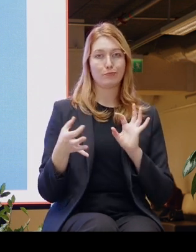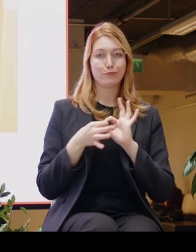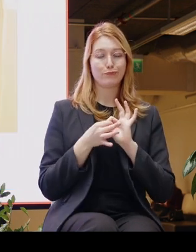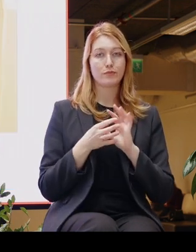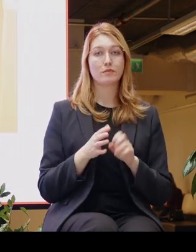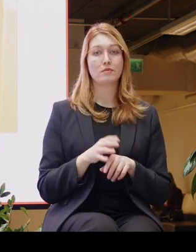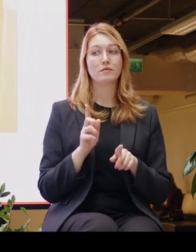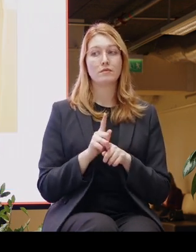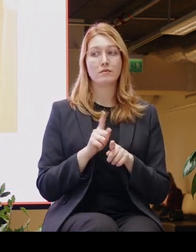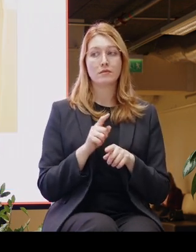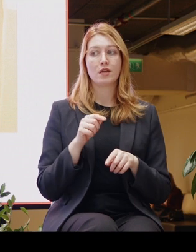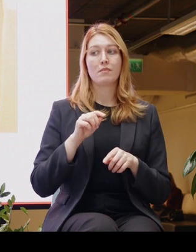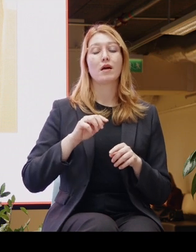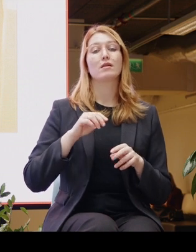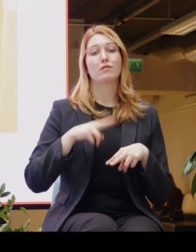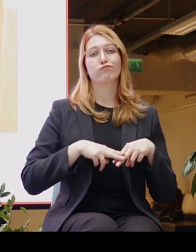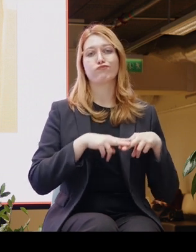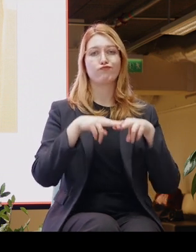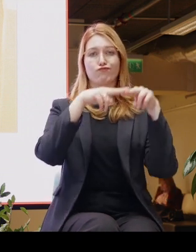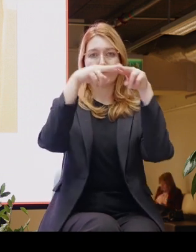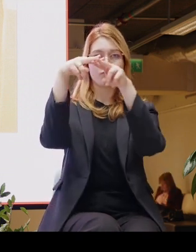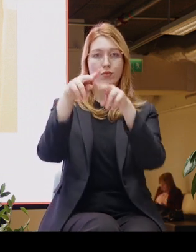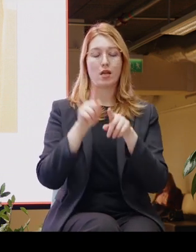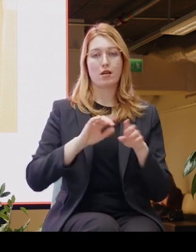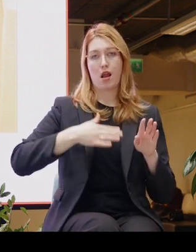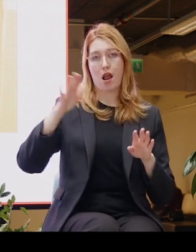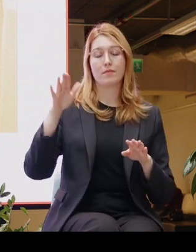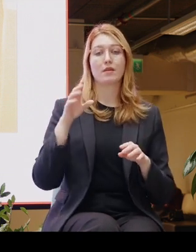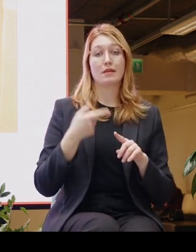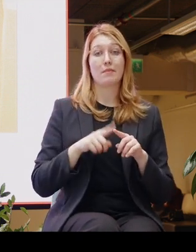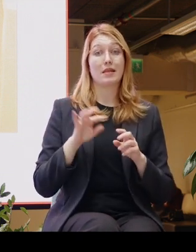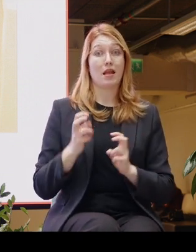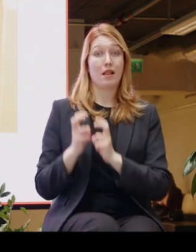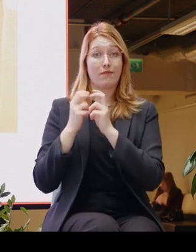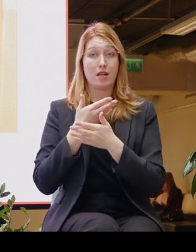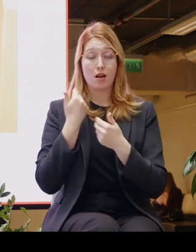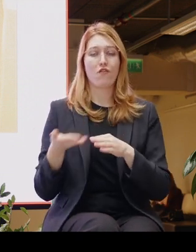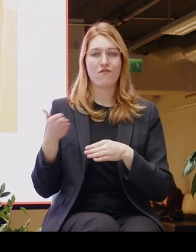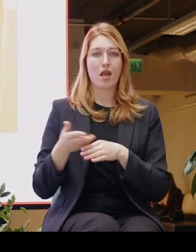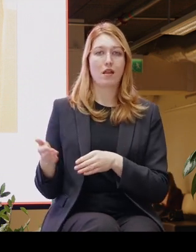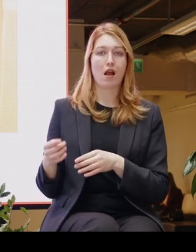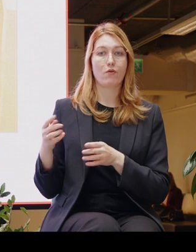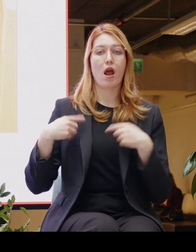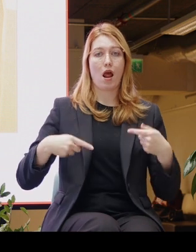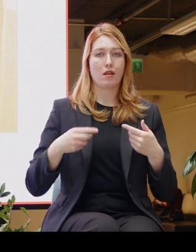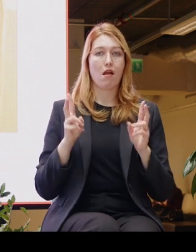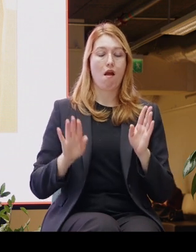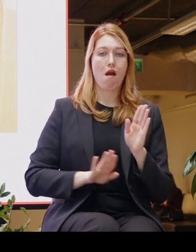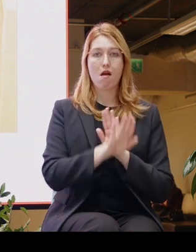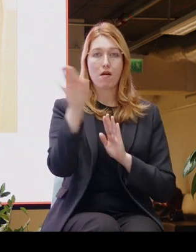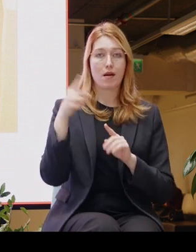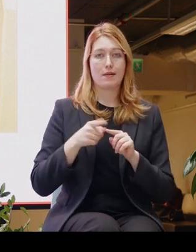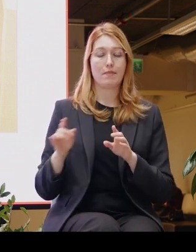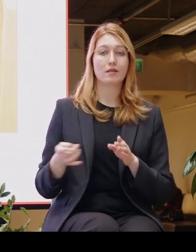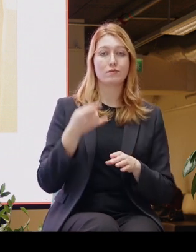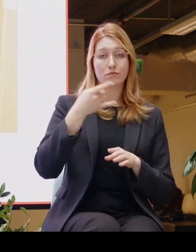If the building doesn't have elevator, it must have some alternative, as we see on the picture. And as I said before, if the company said we